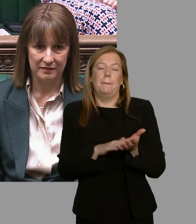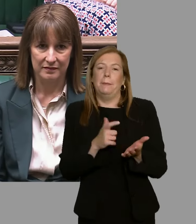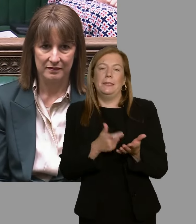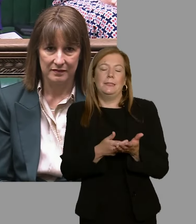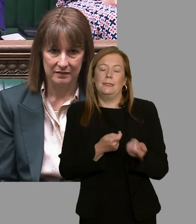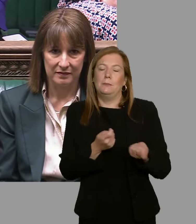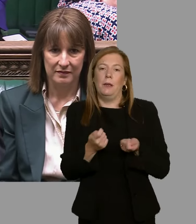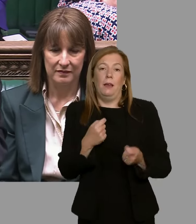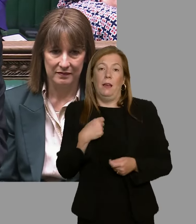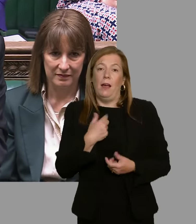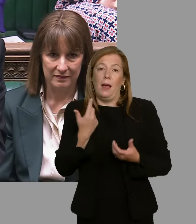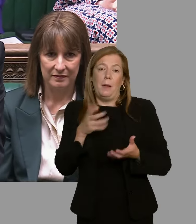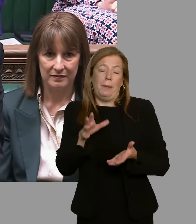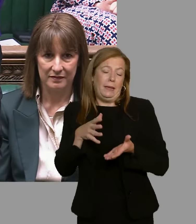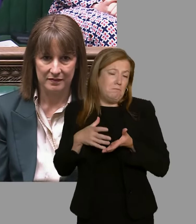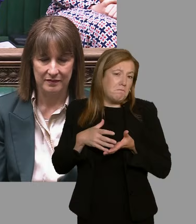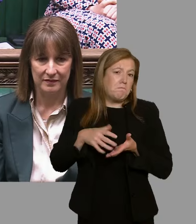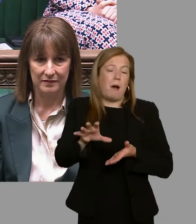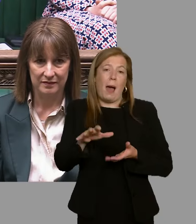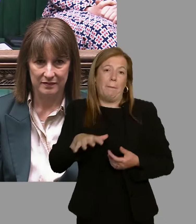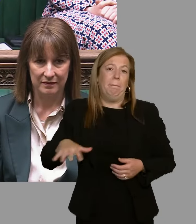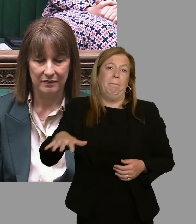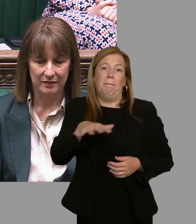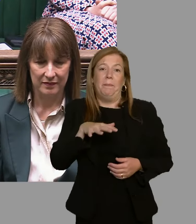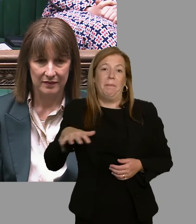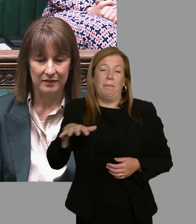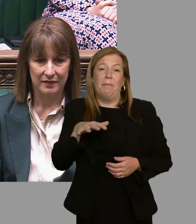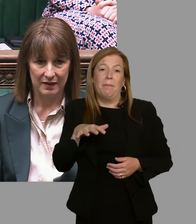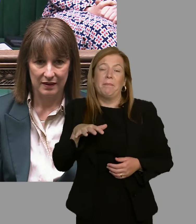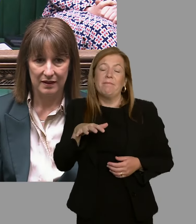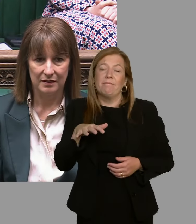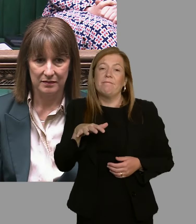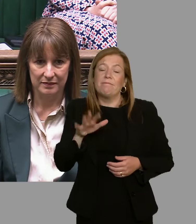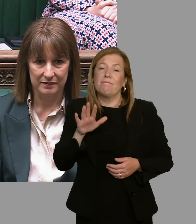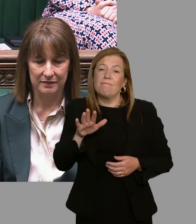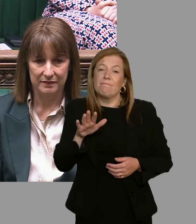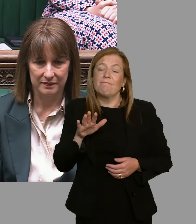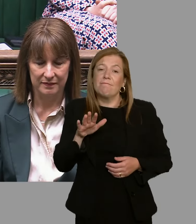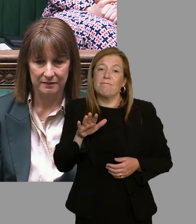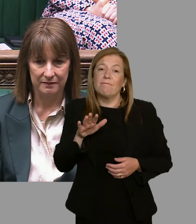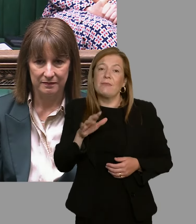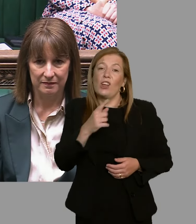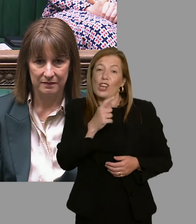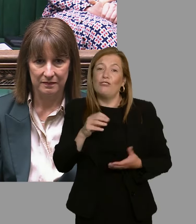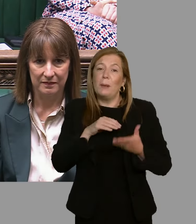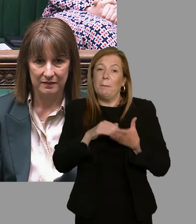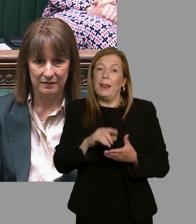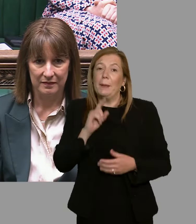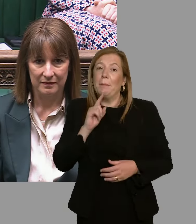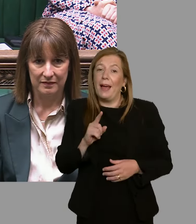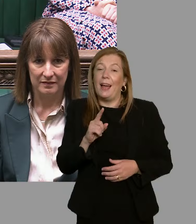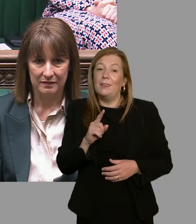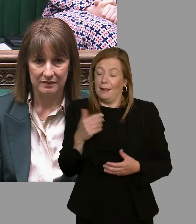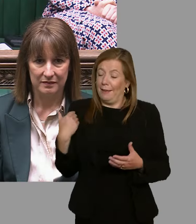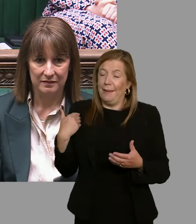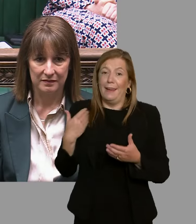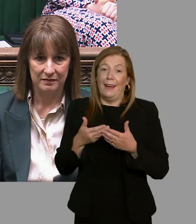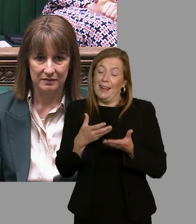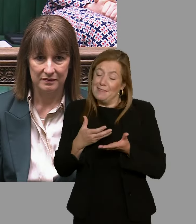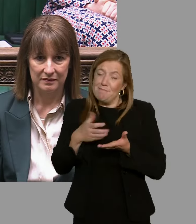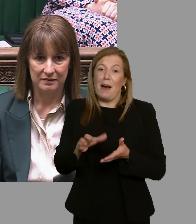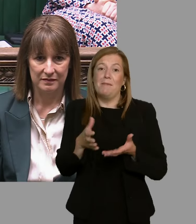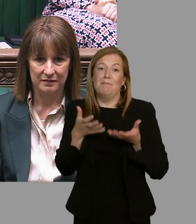and Children and Young Person Hospitals received £26 million funding this year. But, Mr. Speaker, she turns up every week to cart from the